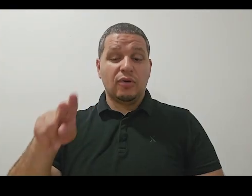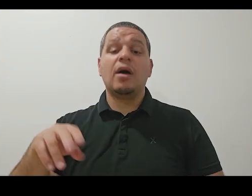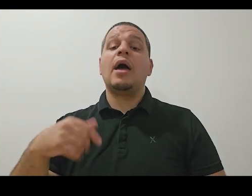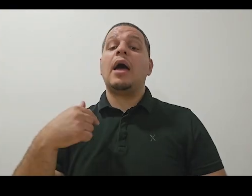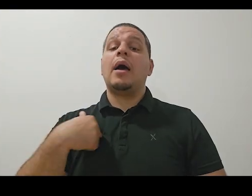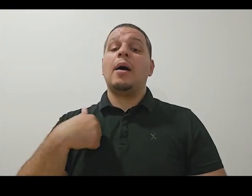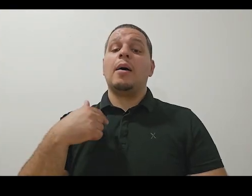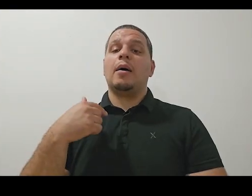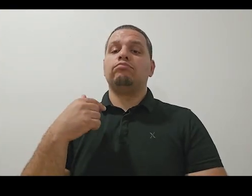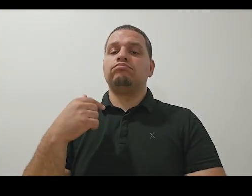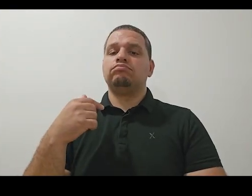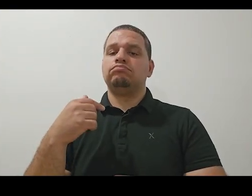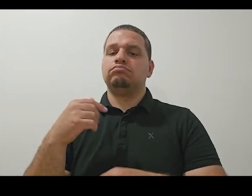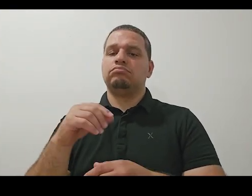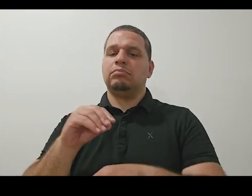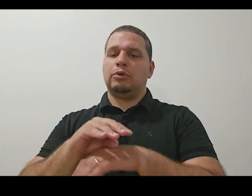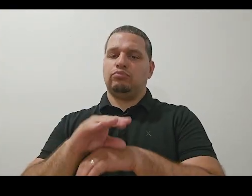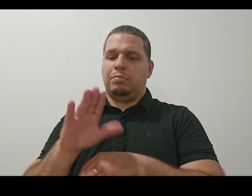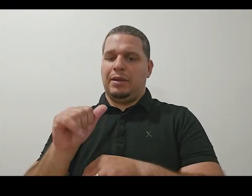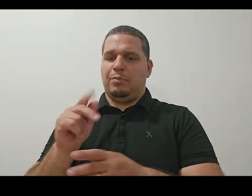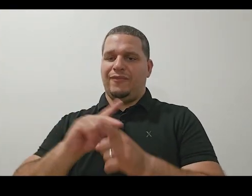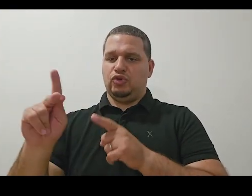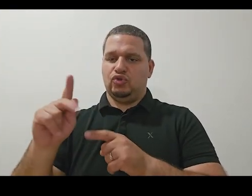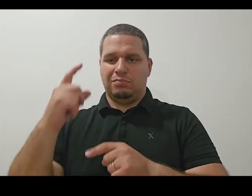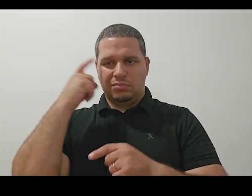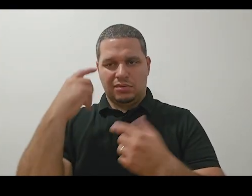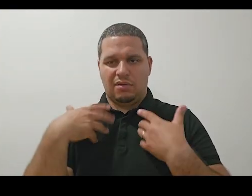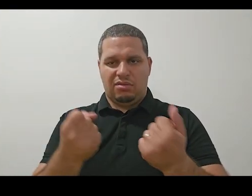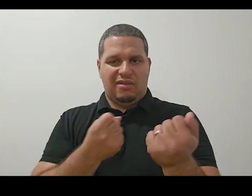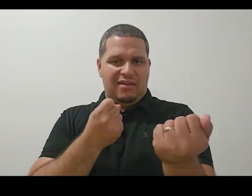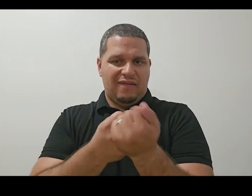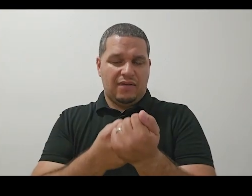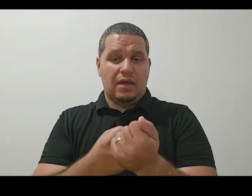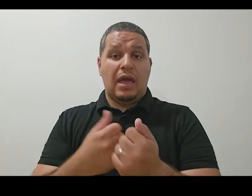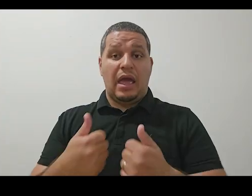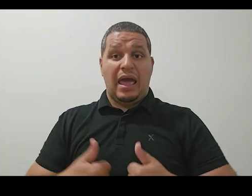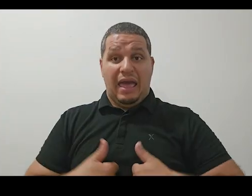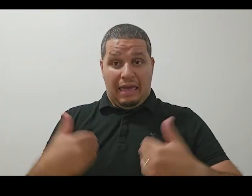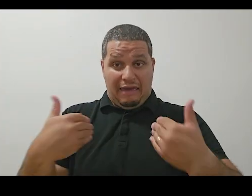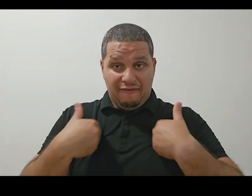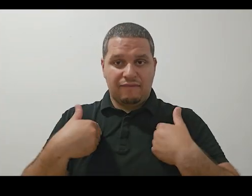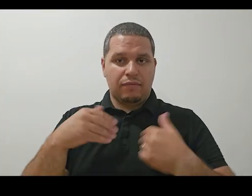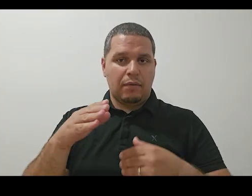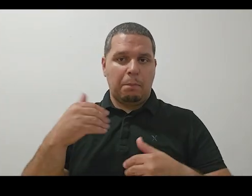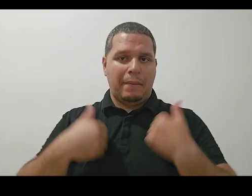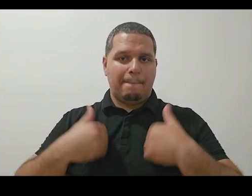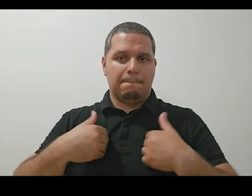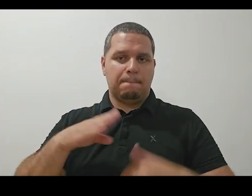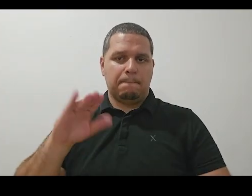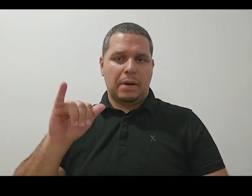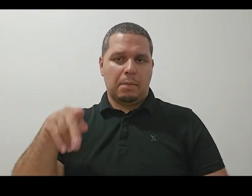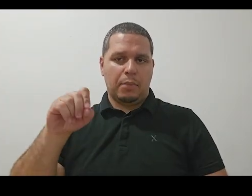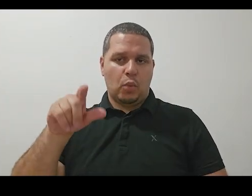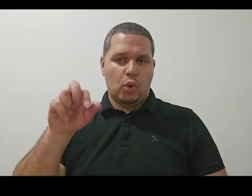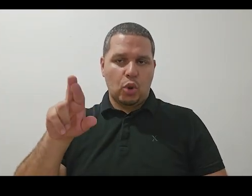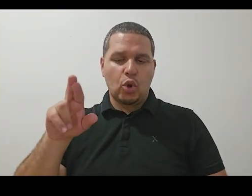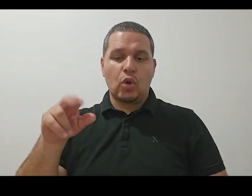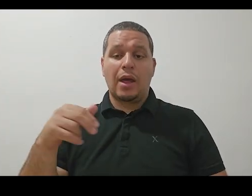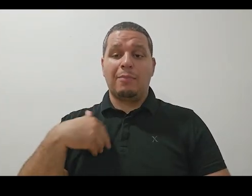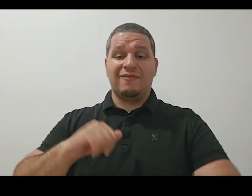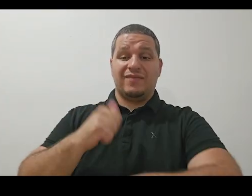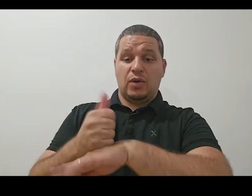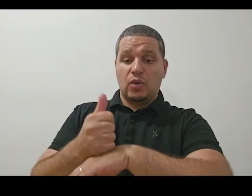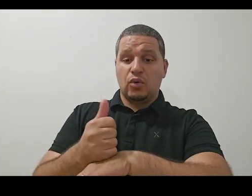profession, and a mental health advocate, and I live with bipolar disorder. I'm the founder of New York City Mental Health Collective,